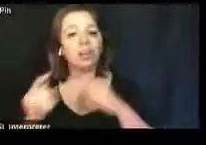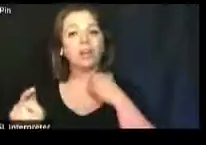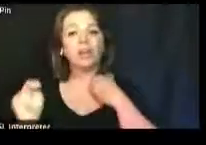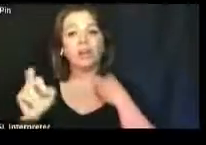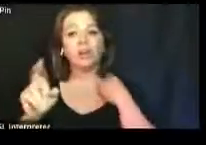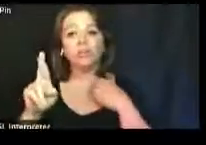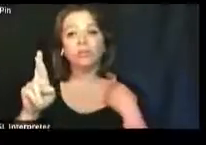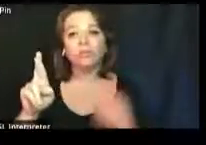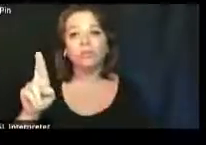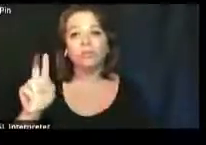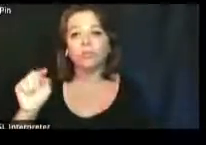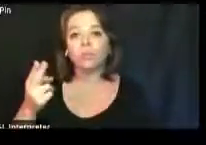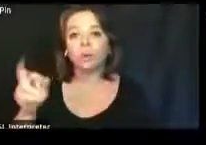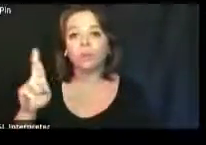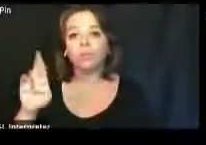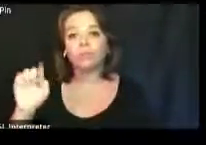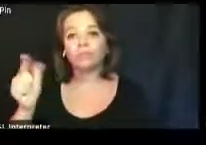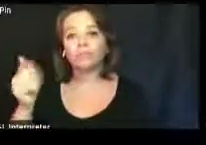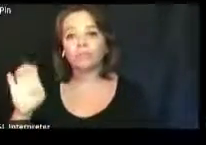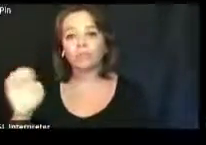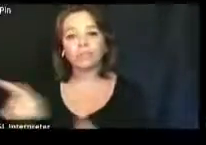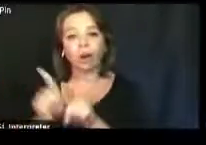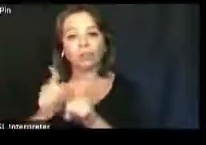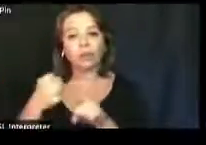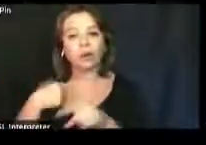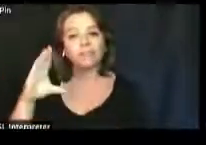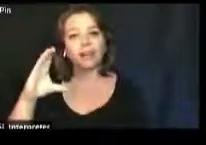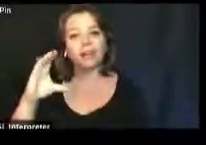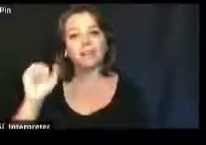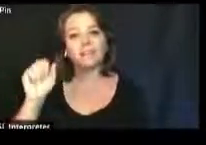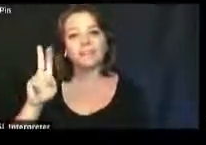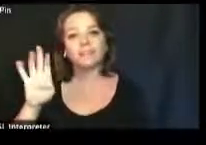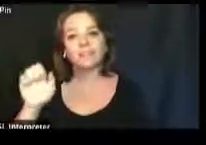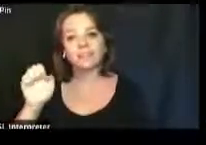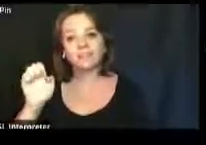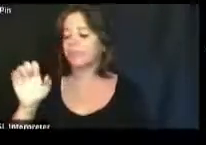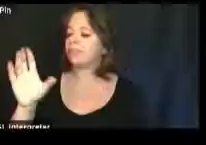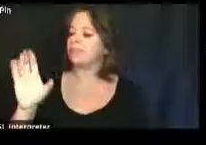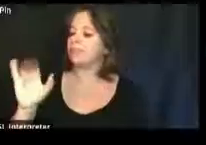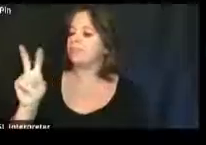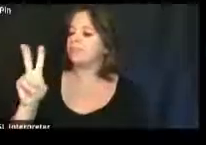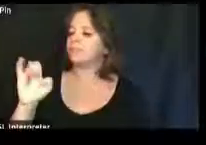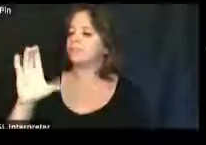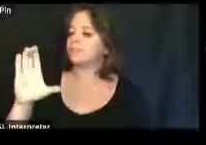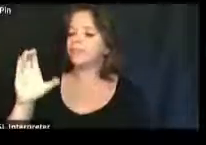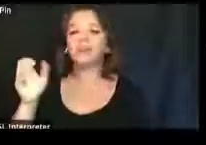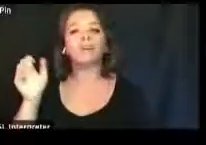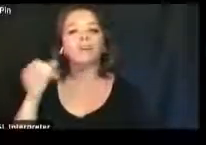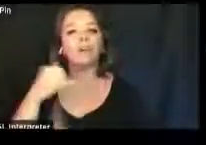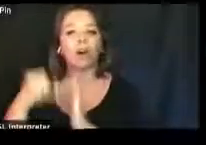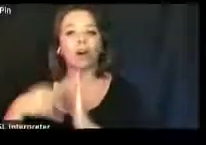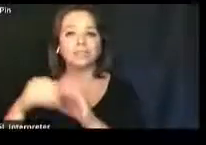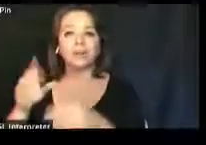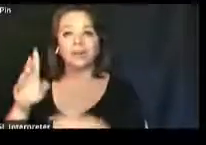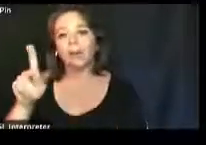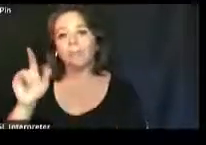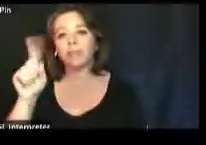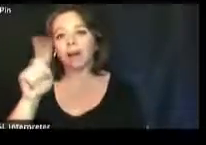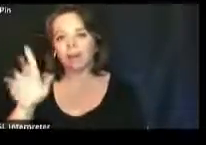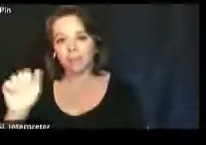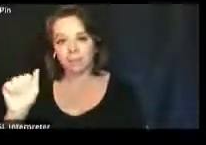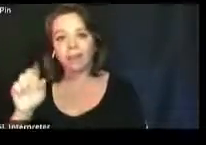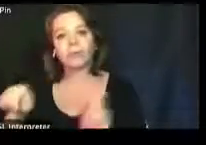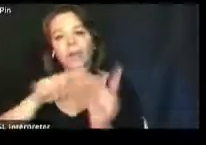civics arts plaza so that we can attend concerts without having to go over the 405 freeway. Most of us